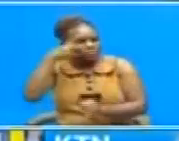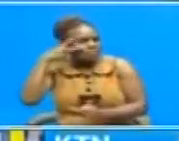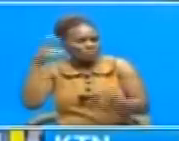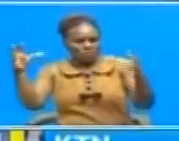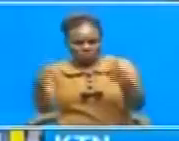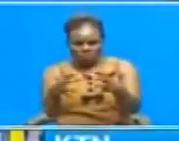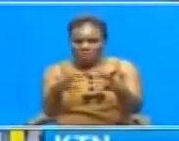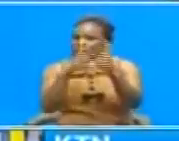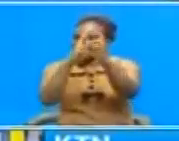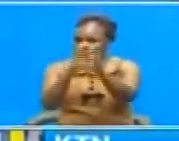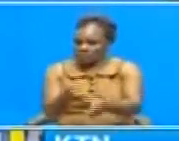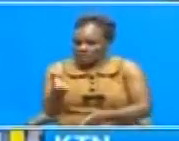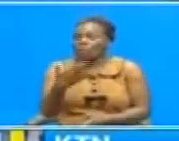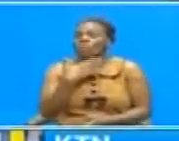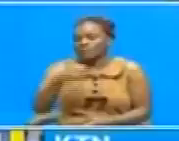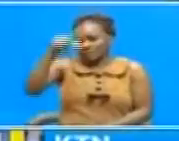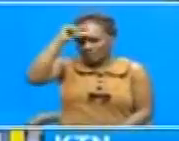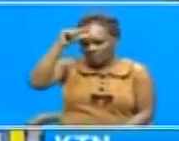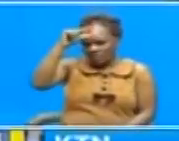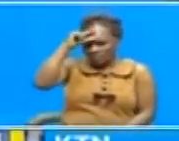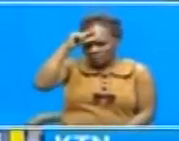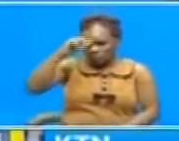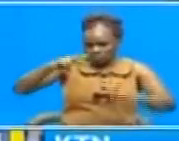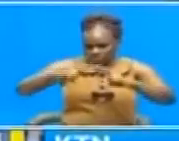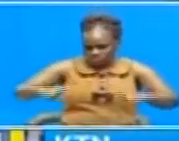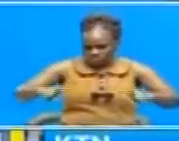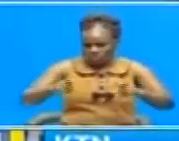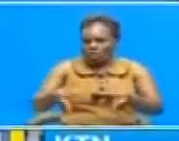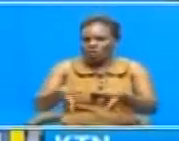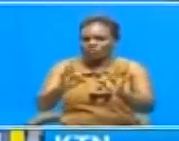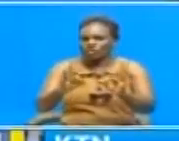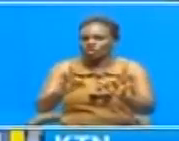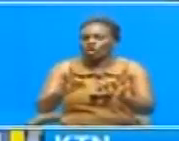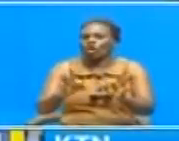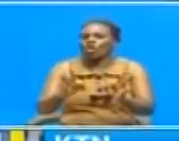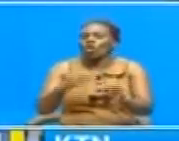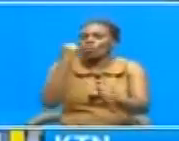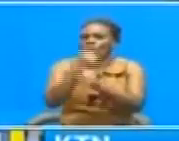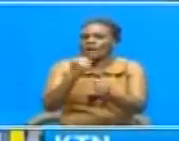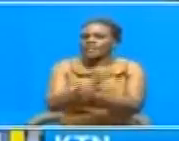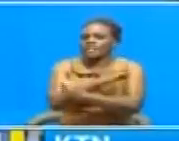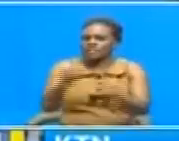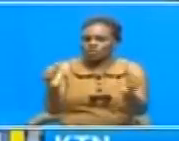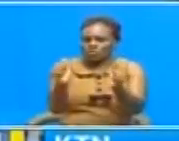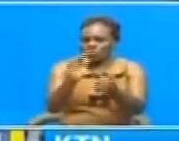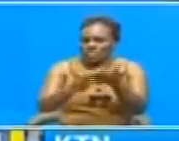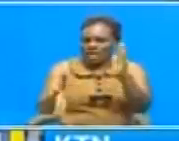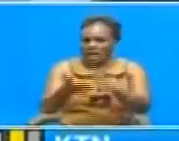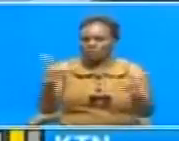Philip Kitani reports, players now want the government to crack down on those unofficially operating remittance businesses. Take a